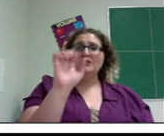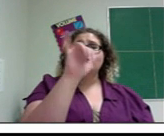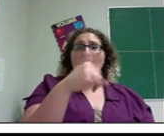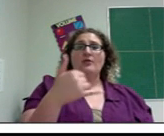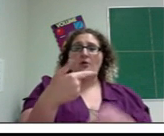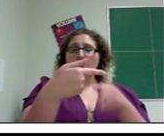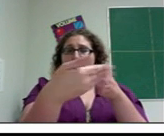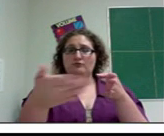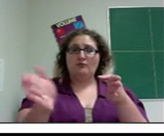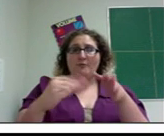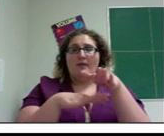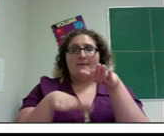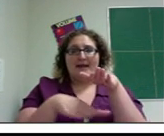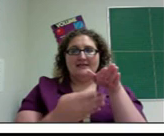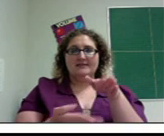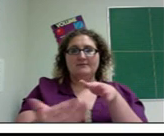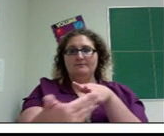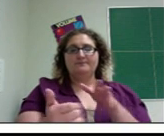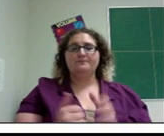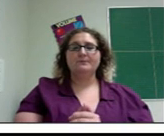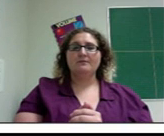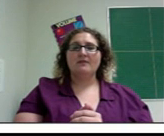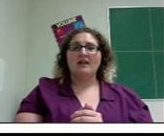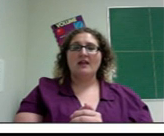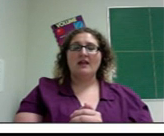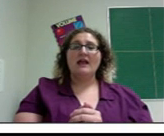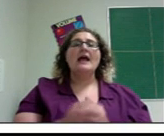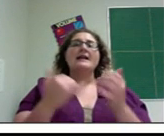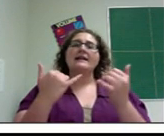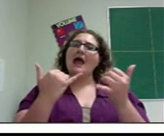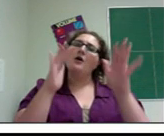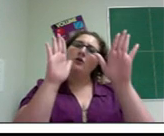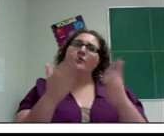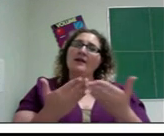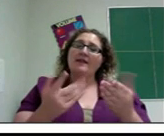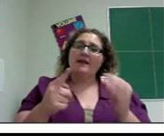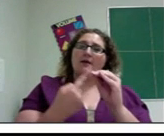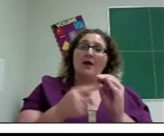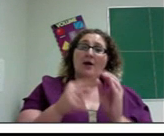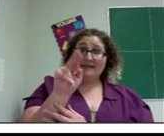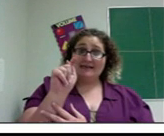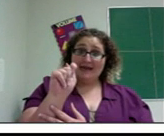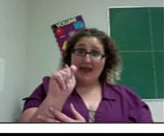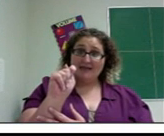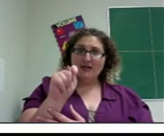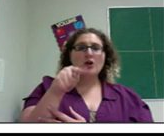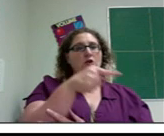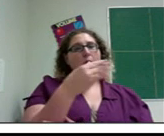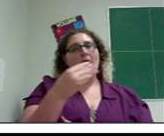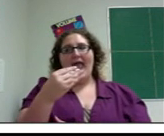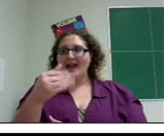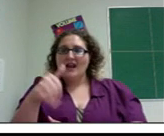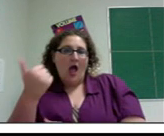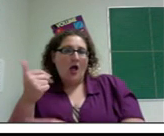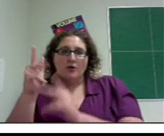here. And then I'm going to have the base. Now, the great thing about nets is you and your neighbor could both draw them a little bit differently. Someone